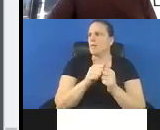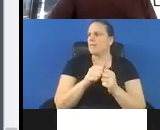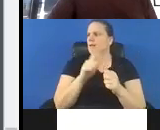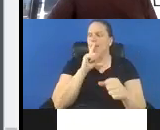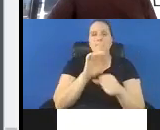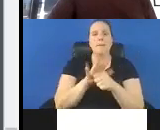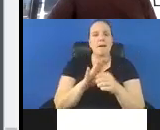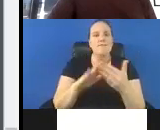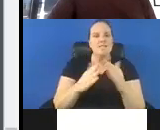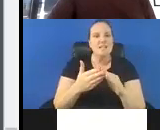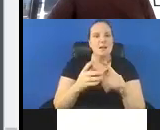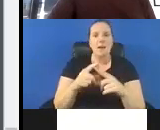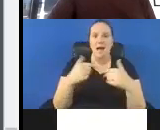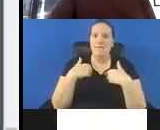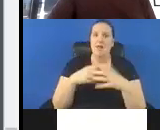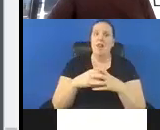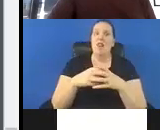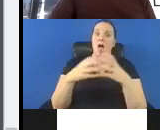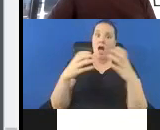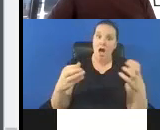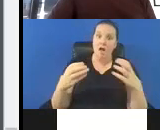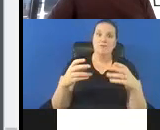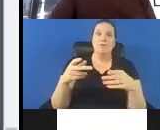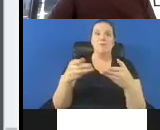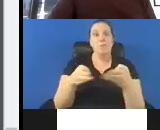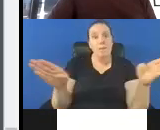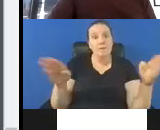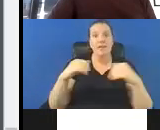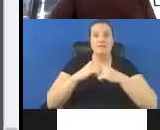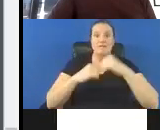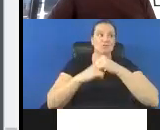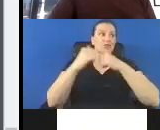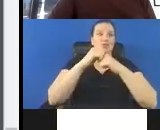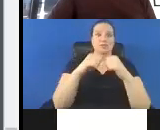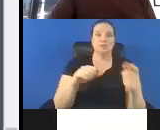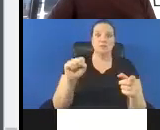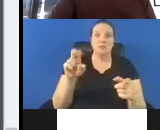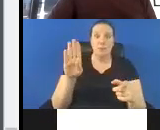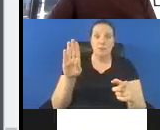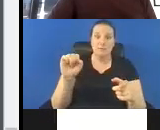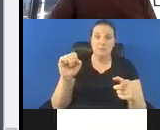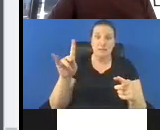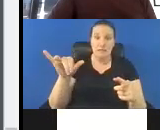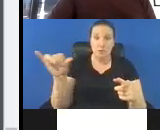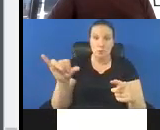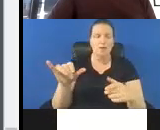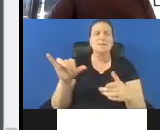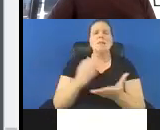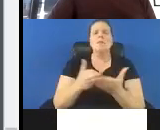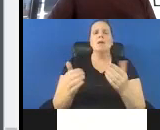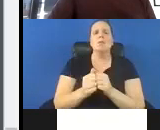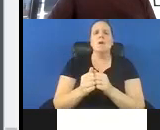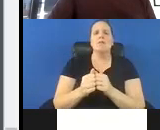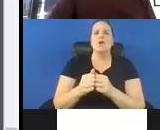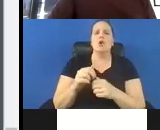there was also, a lot of subsidy in public infrastructure as well. Same thing, I think, is true at the Riverview